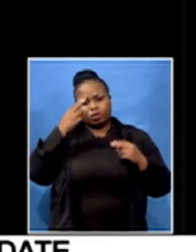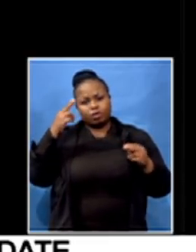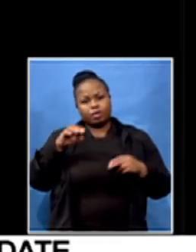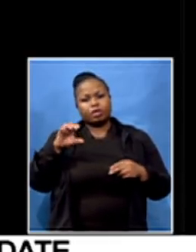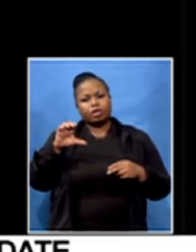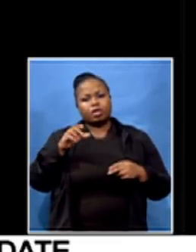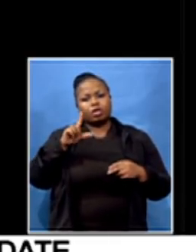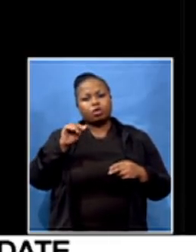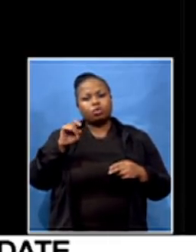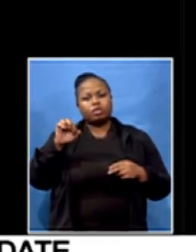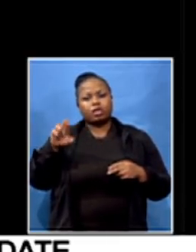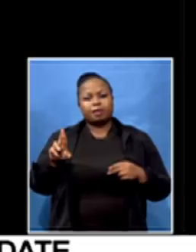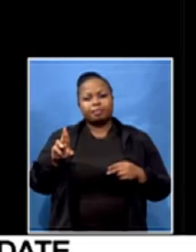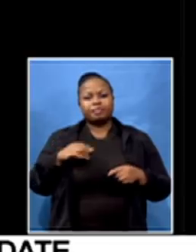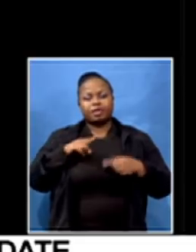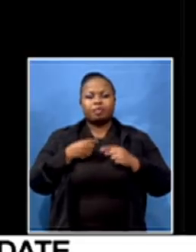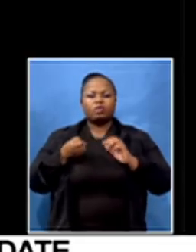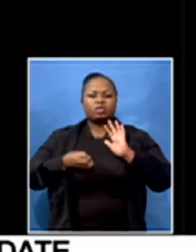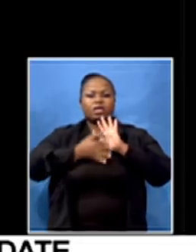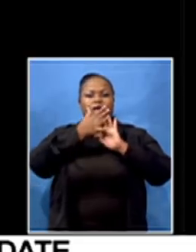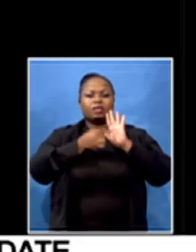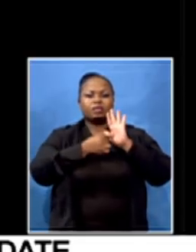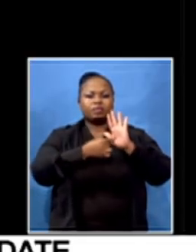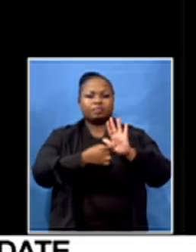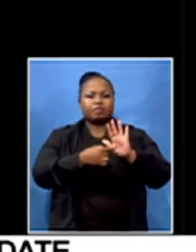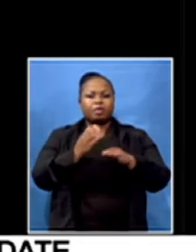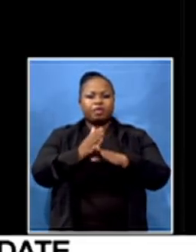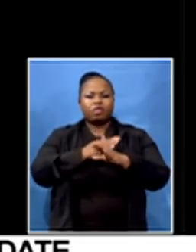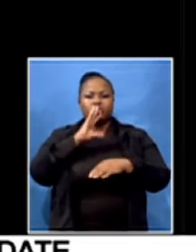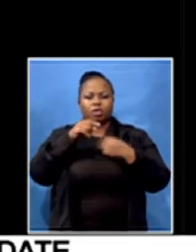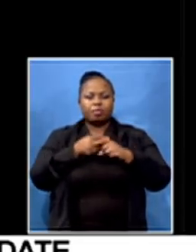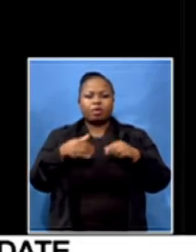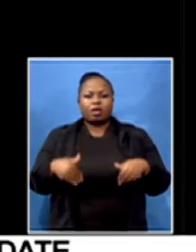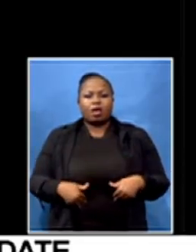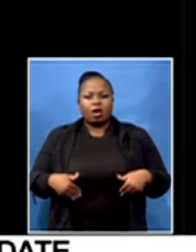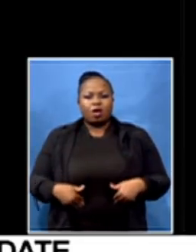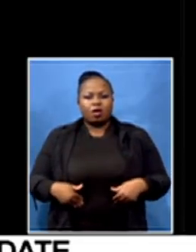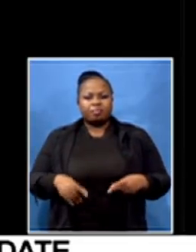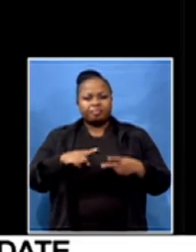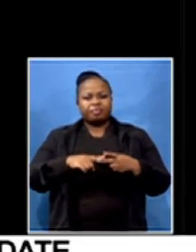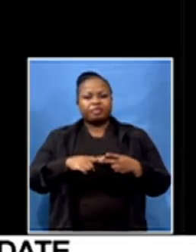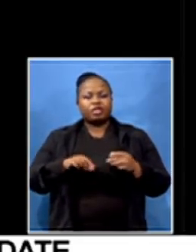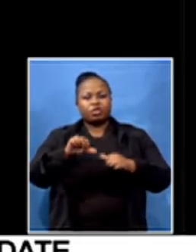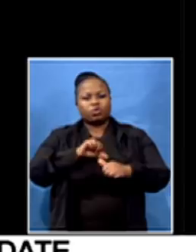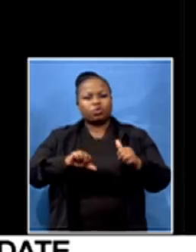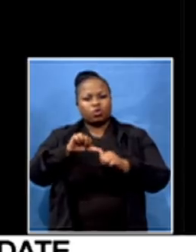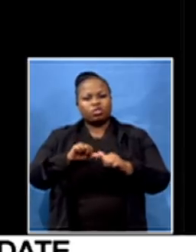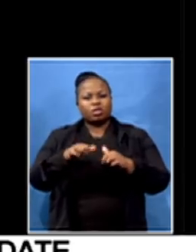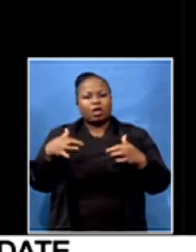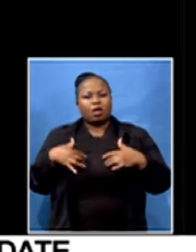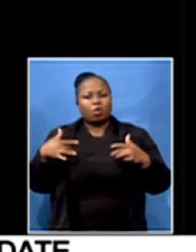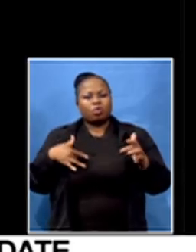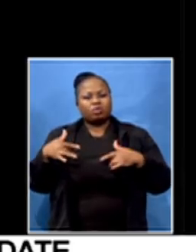Klute refers to the slide wherein I spoke of hunger, social distress, and issues of loss